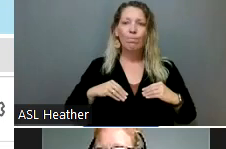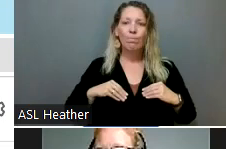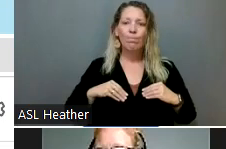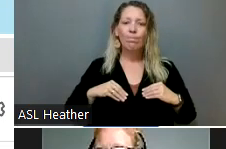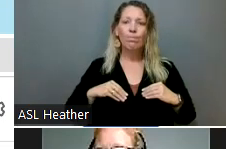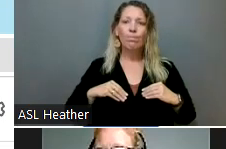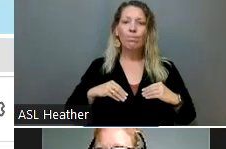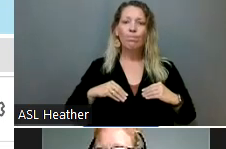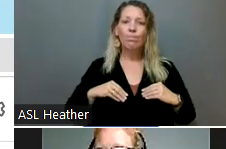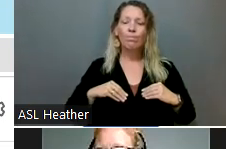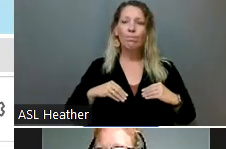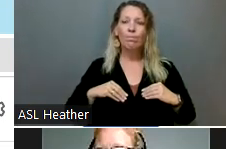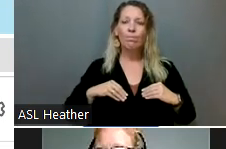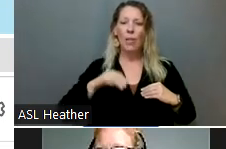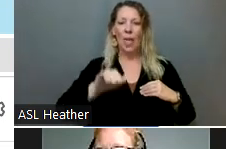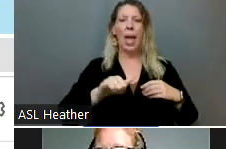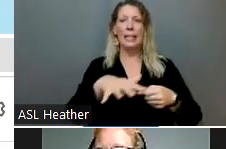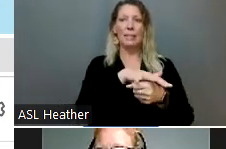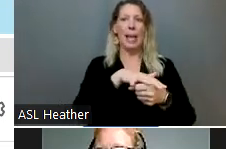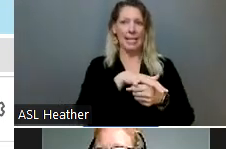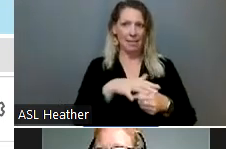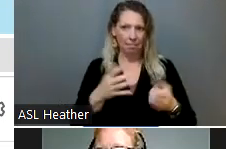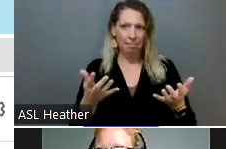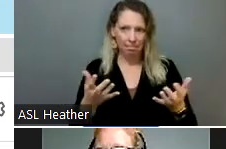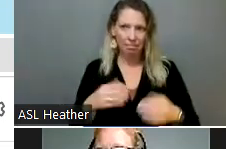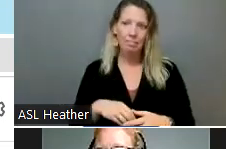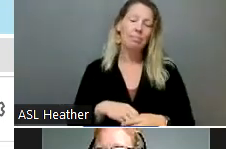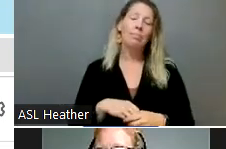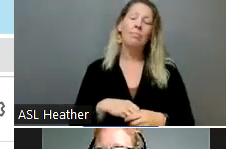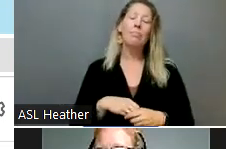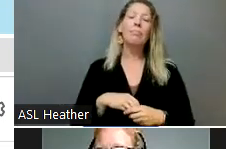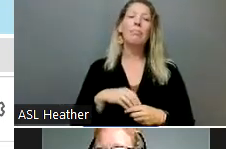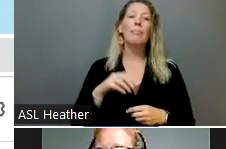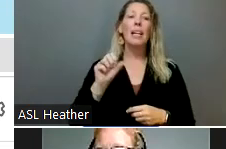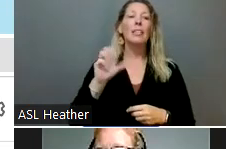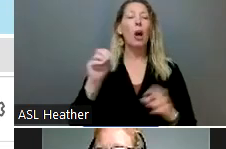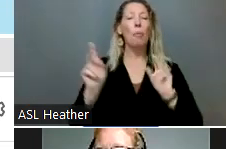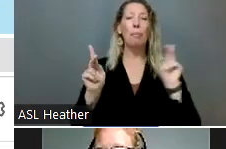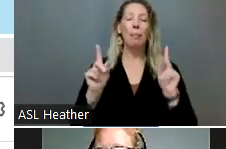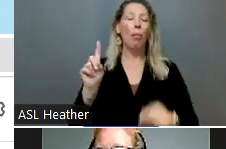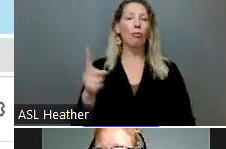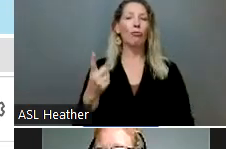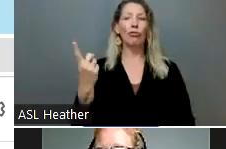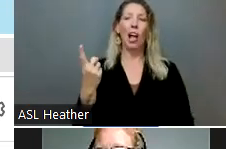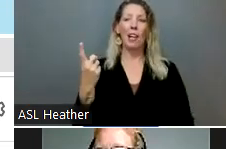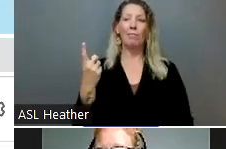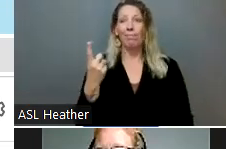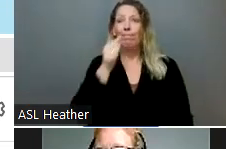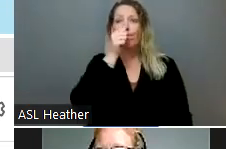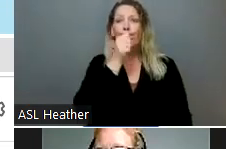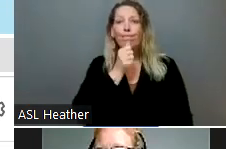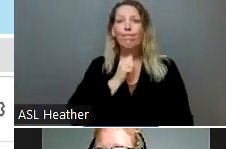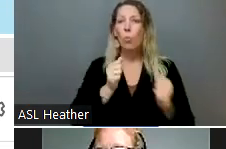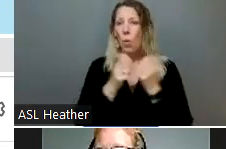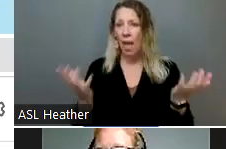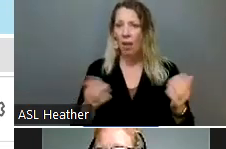the able-bodied space that they're in. And so people just kind of go without. So